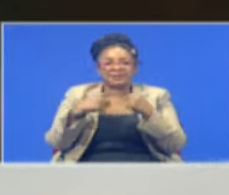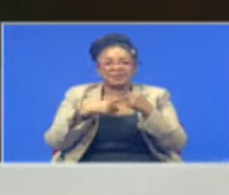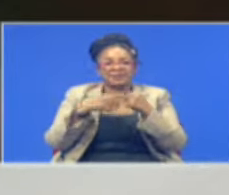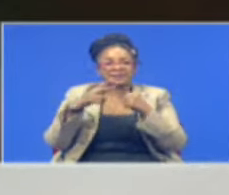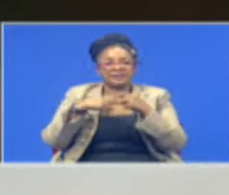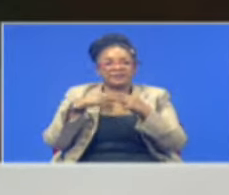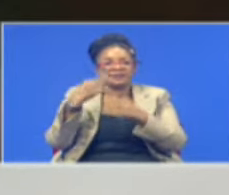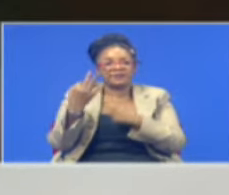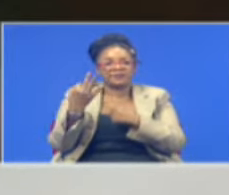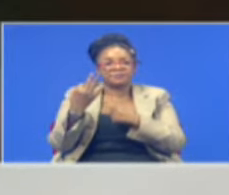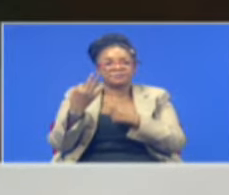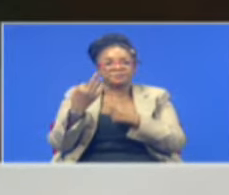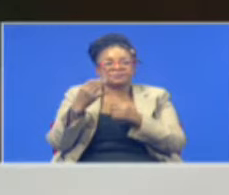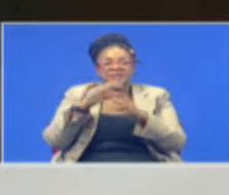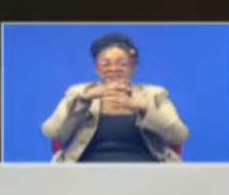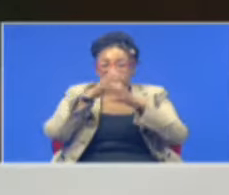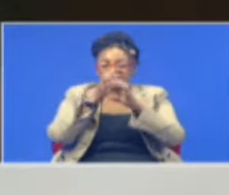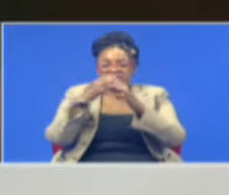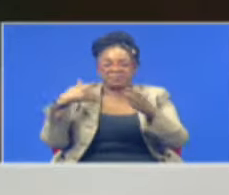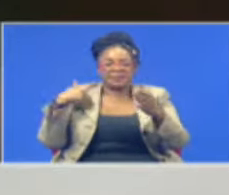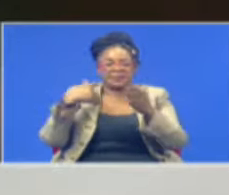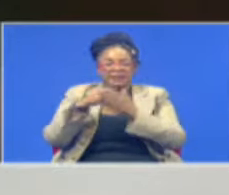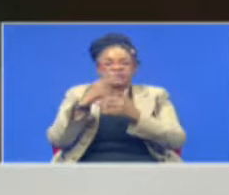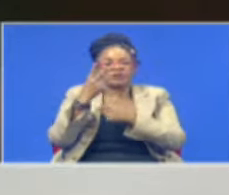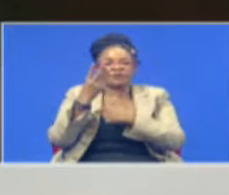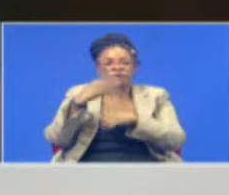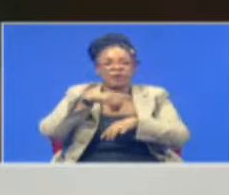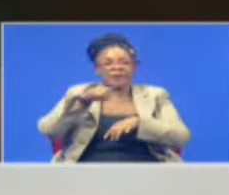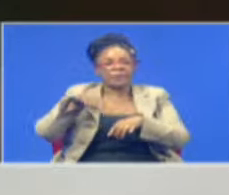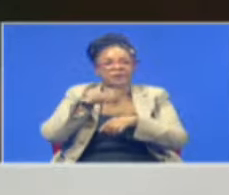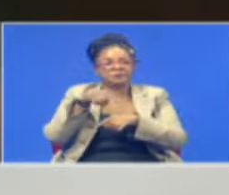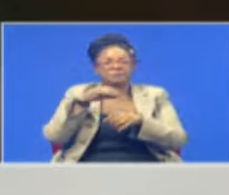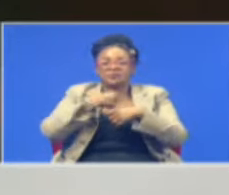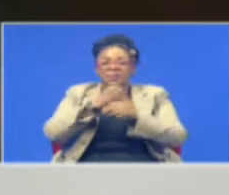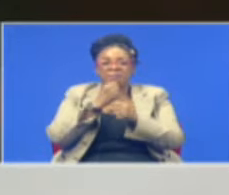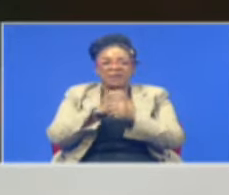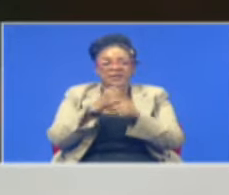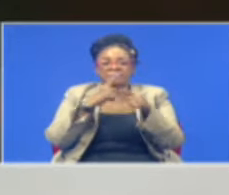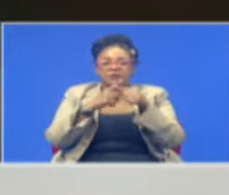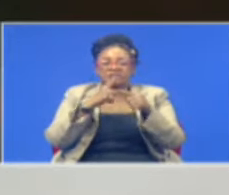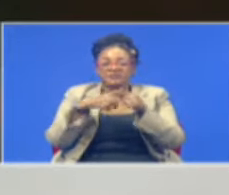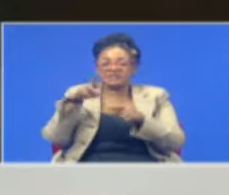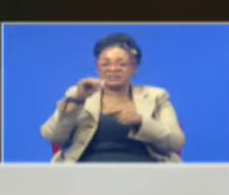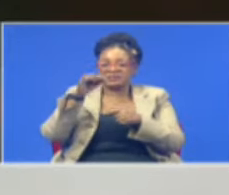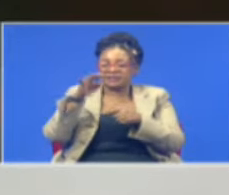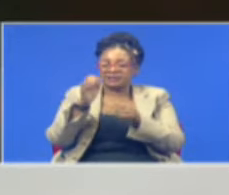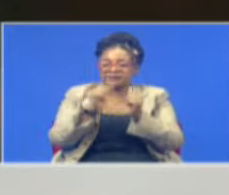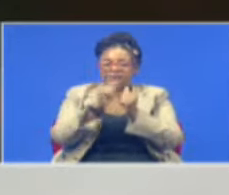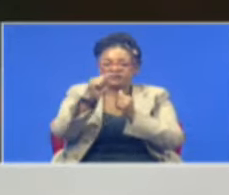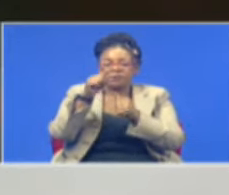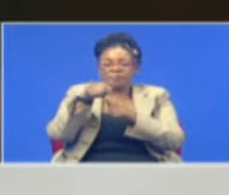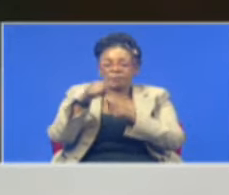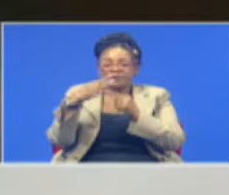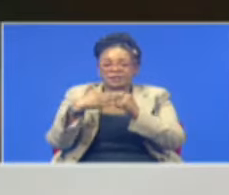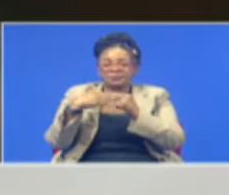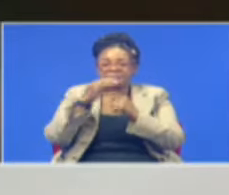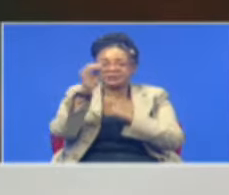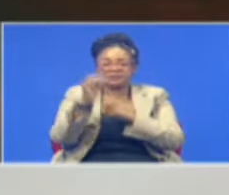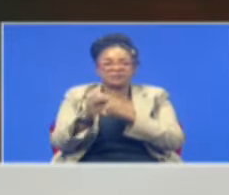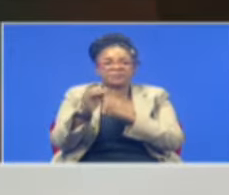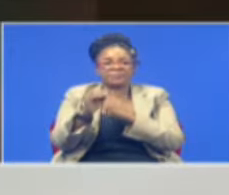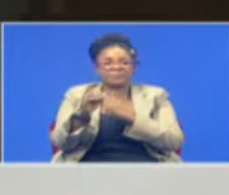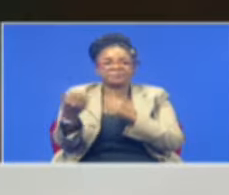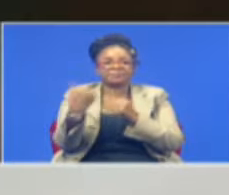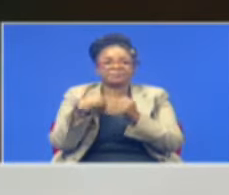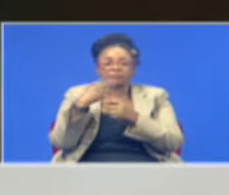5,673 tested in the last 24 hours, and this puts the positivity rate at 15.9%. There have been